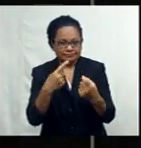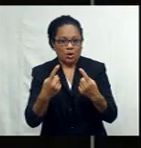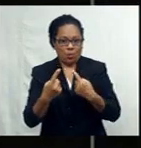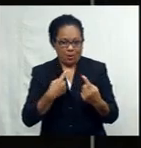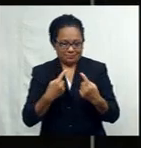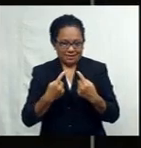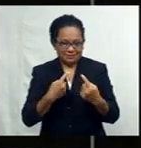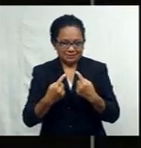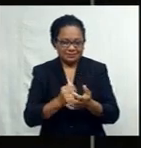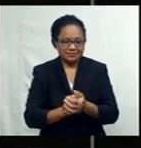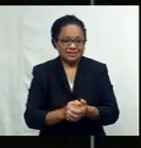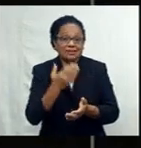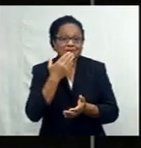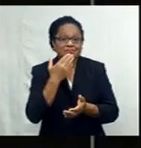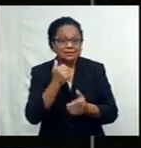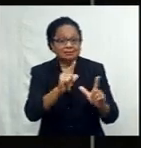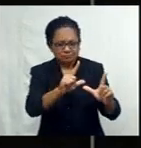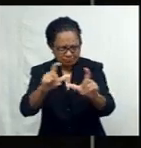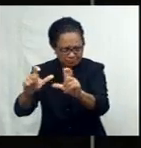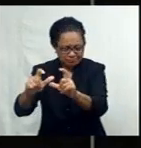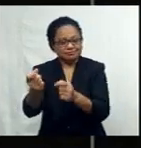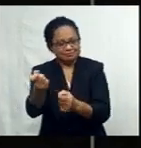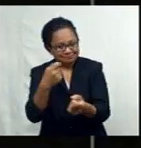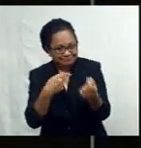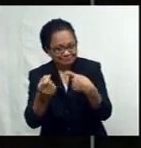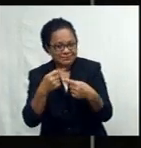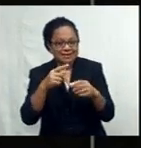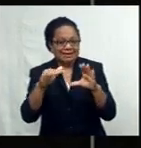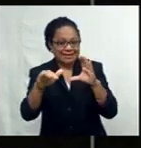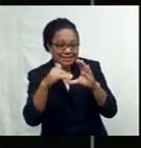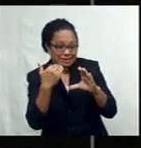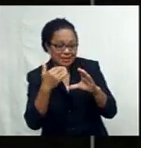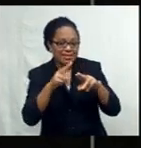And remember to send us newsworthy pictures and videos. Email